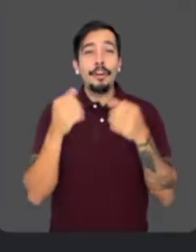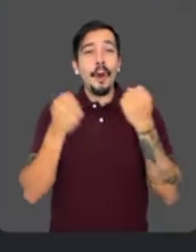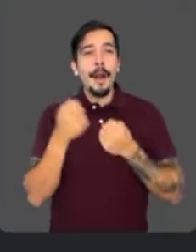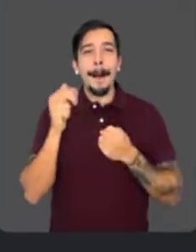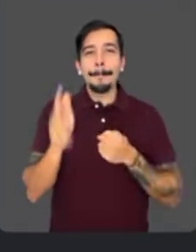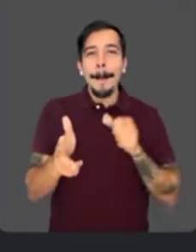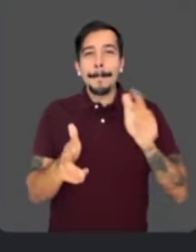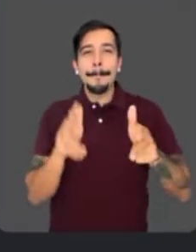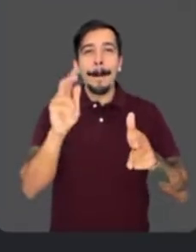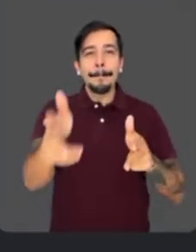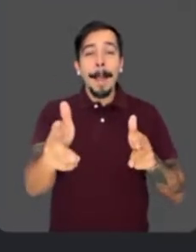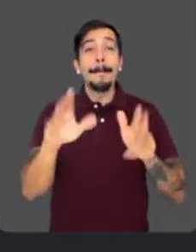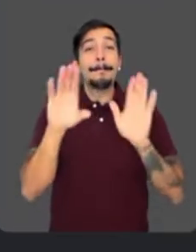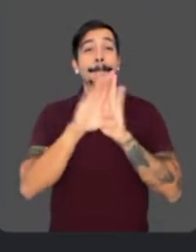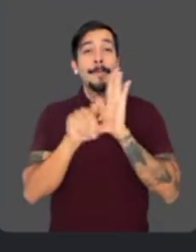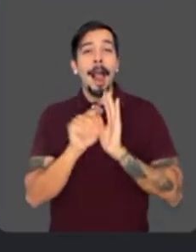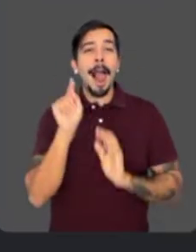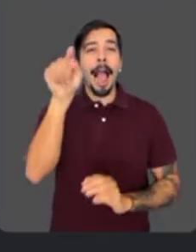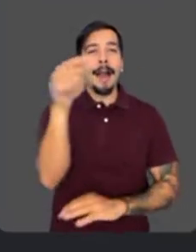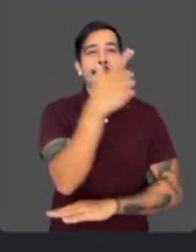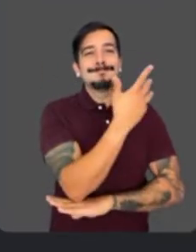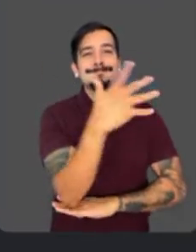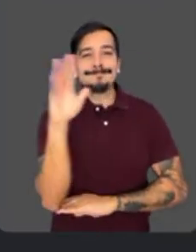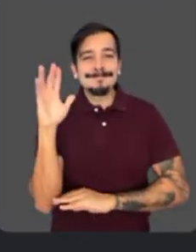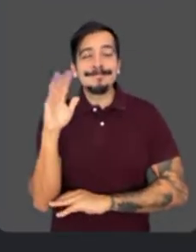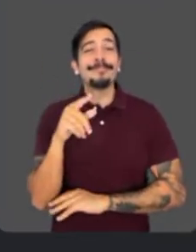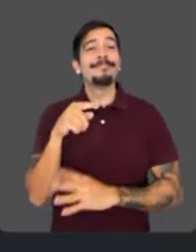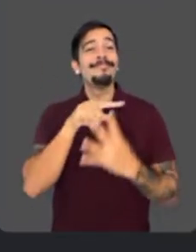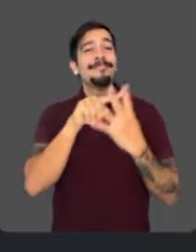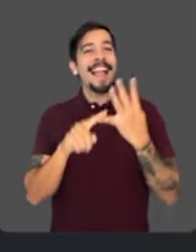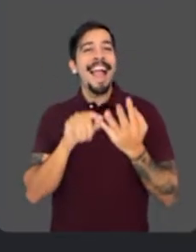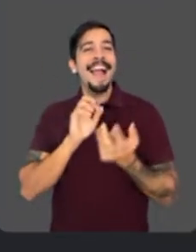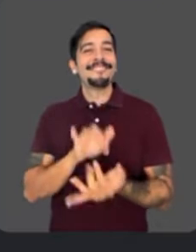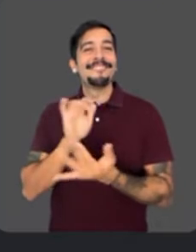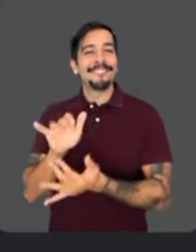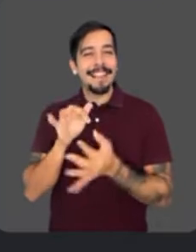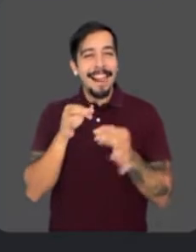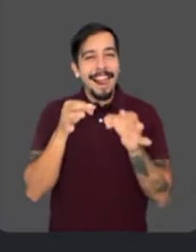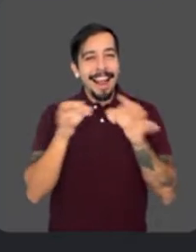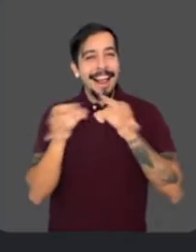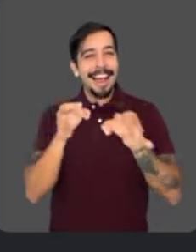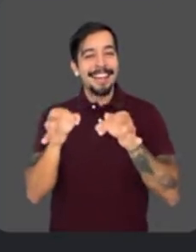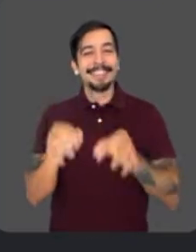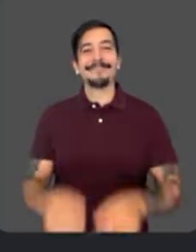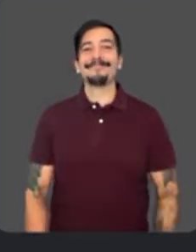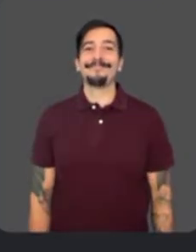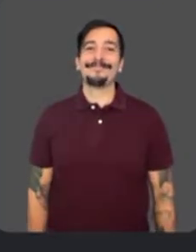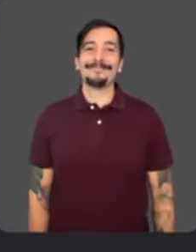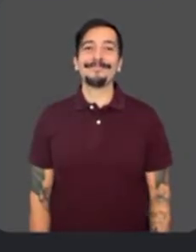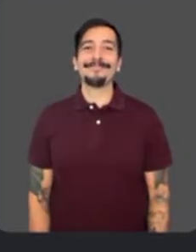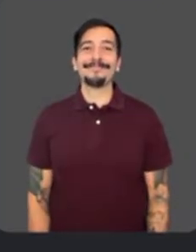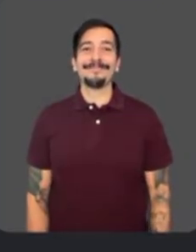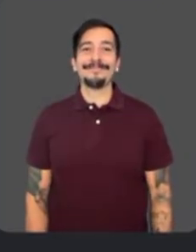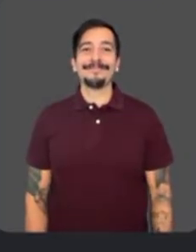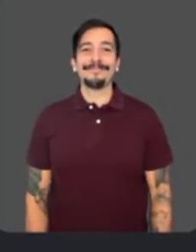like there are cars parked nearby, some trees are in the background, and everyone is laughing.